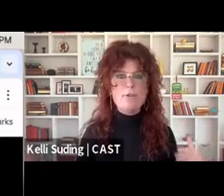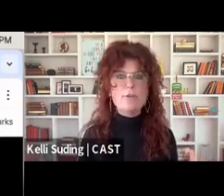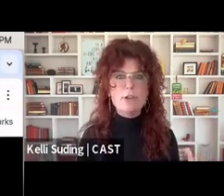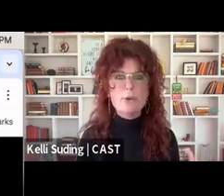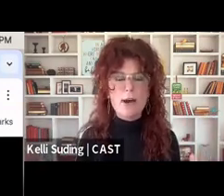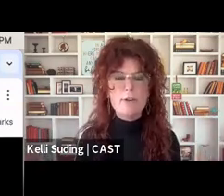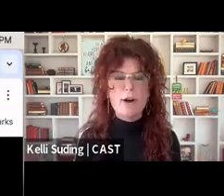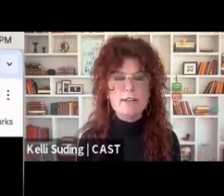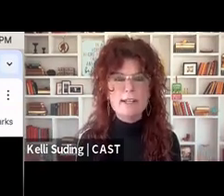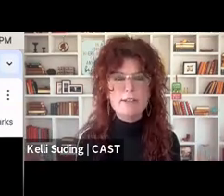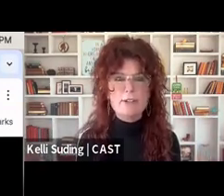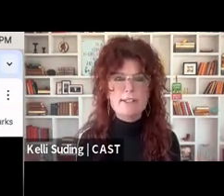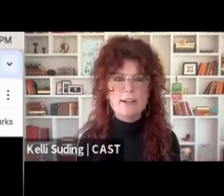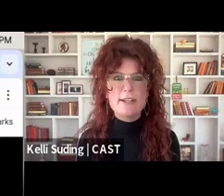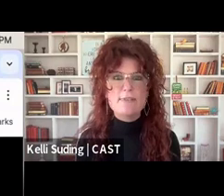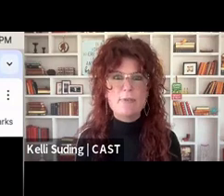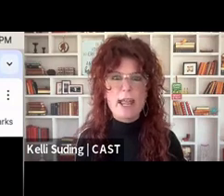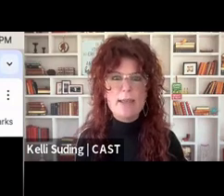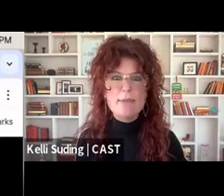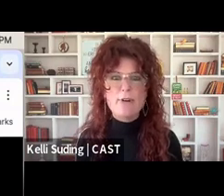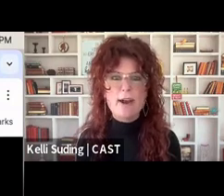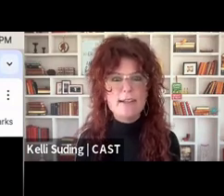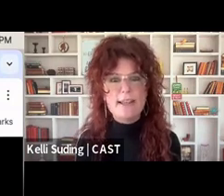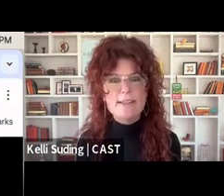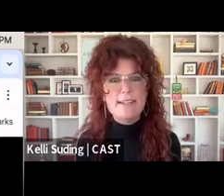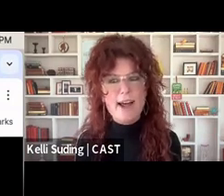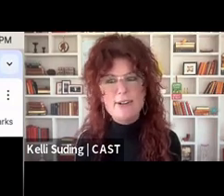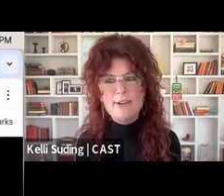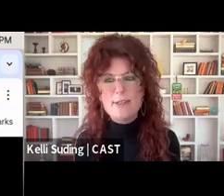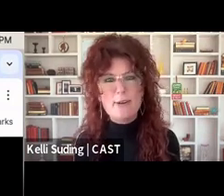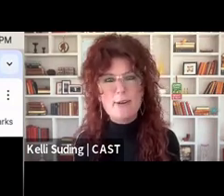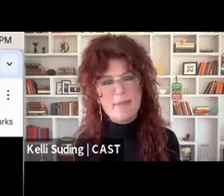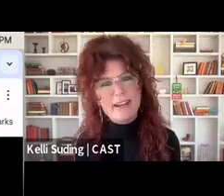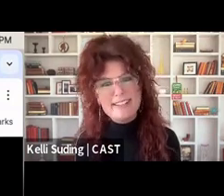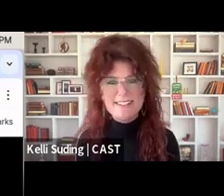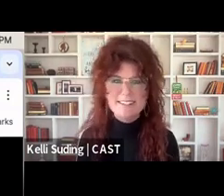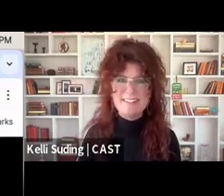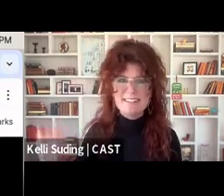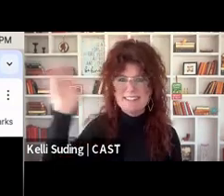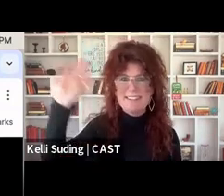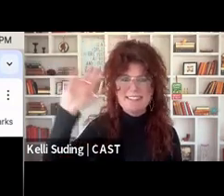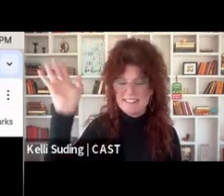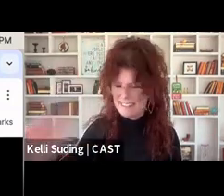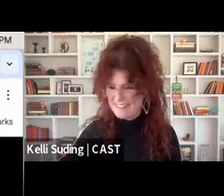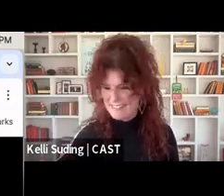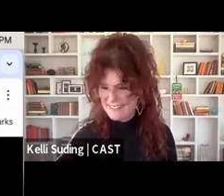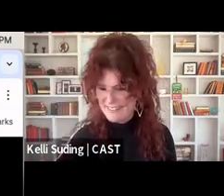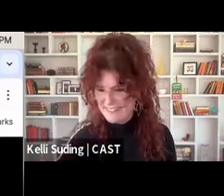for an overview of our online learning series for aiming for access in under 30 minutes.